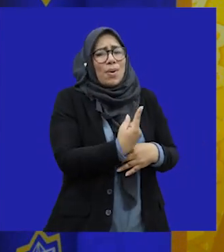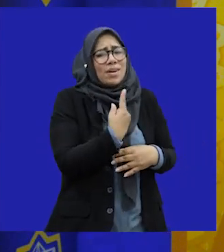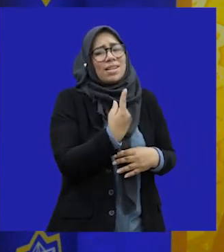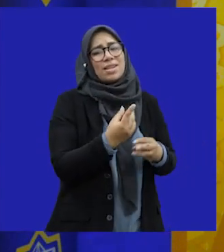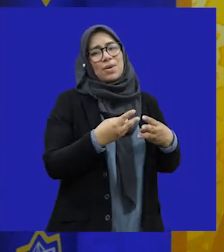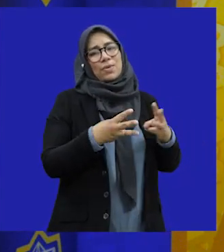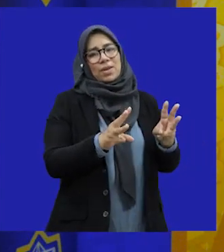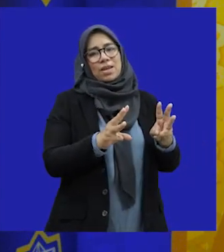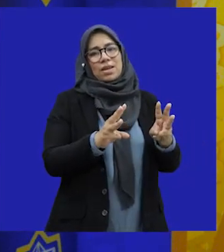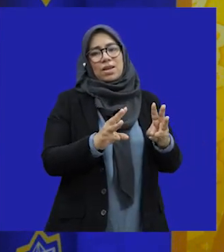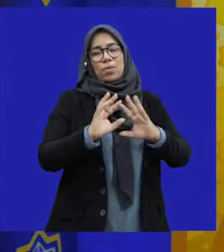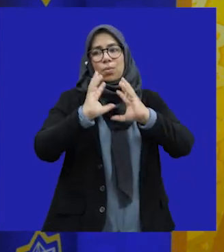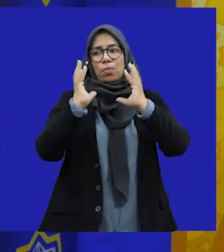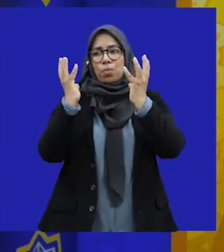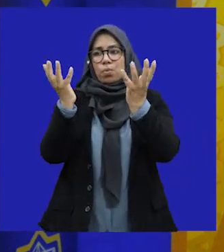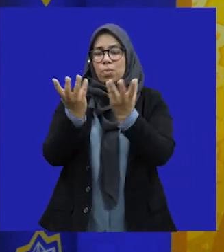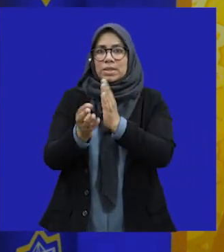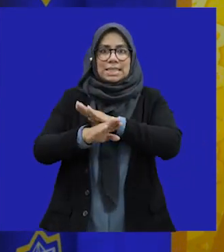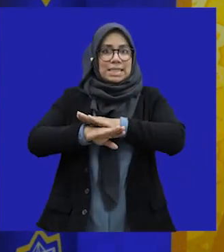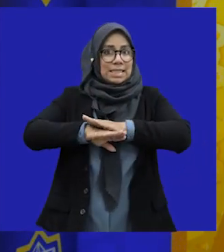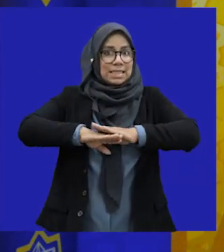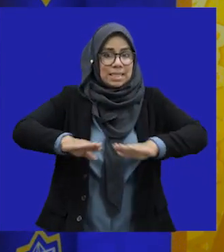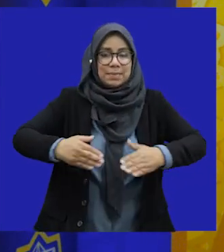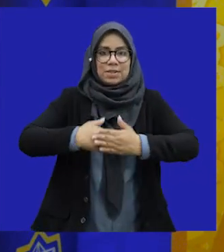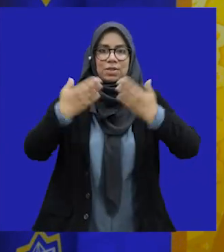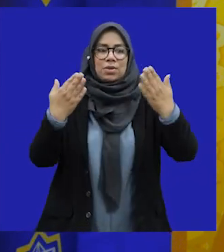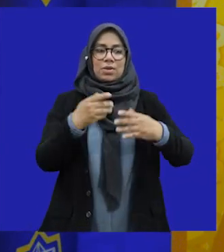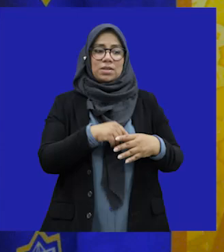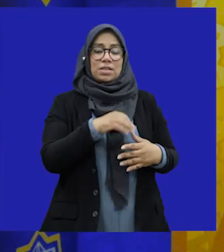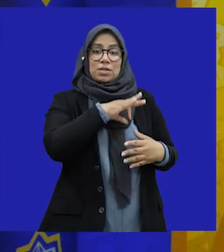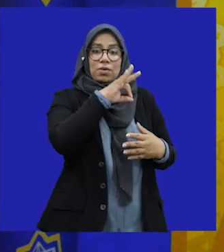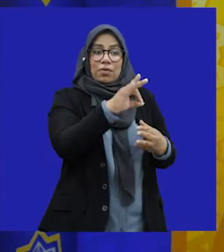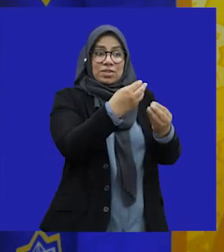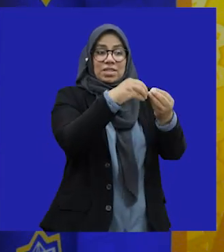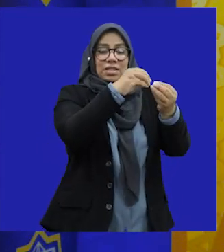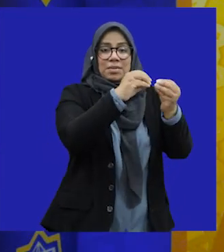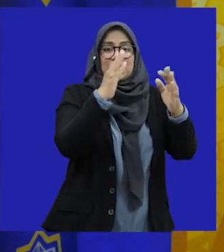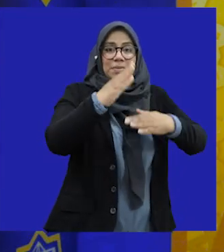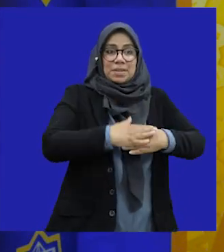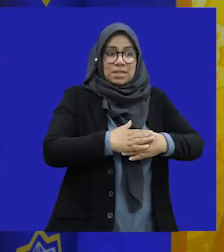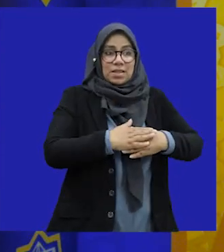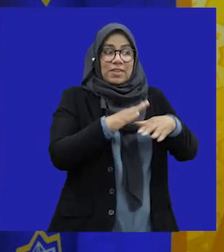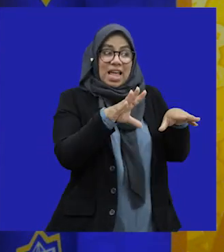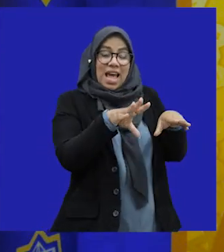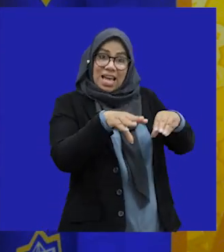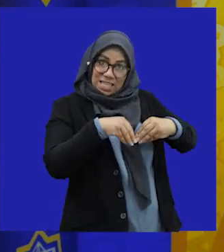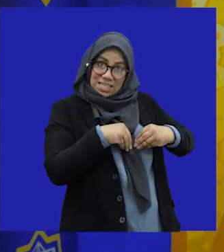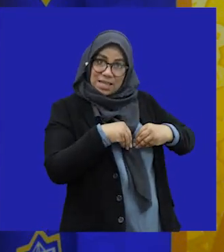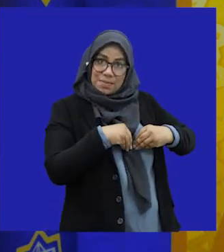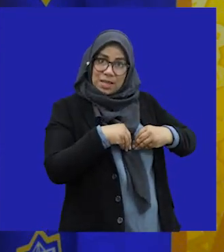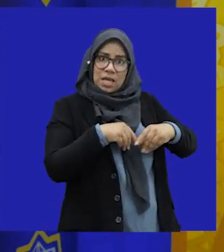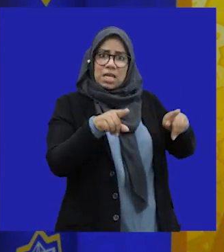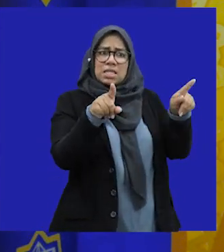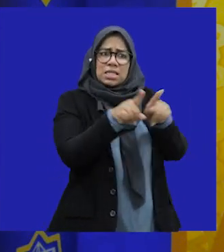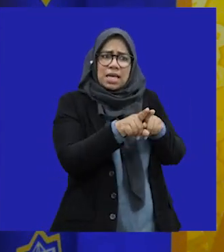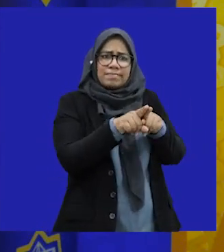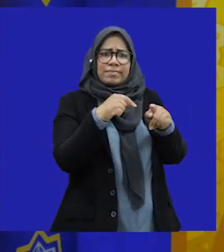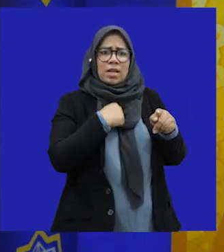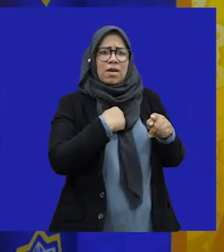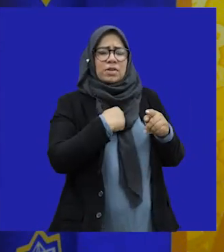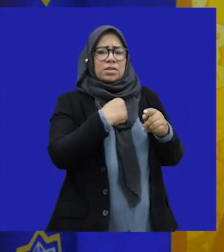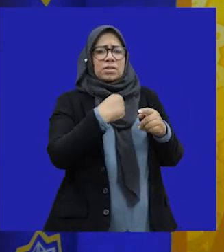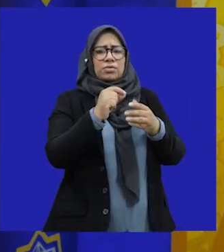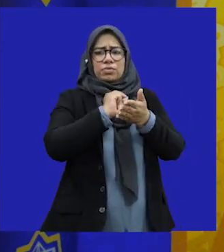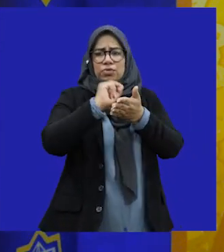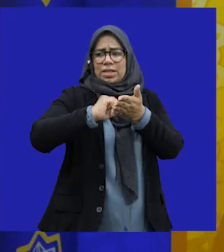on the day of Qiyamah that our obligatory prayers will be considered and recorded in our book of